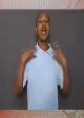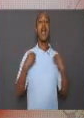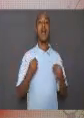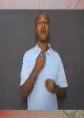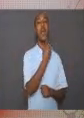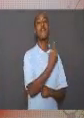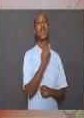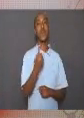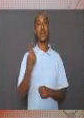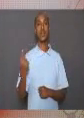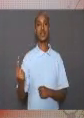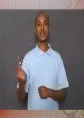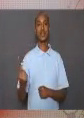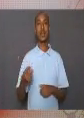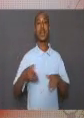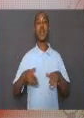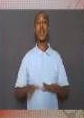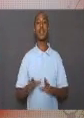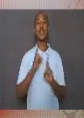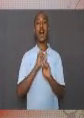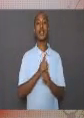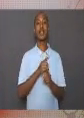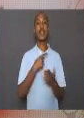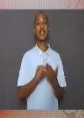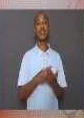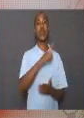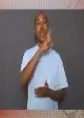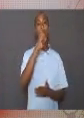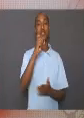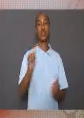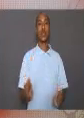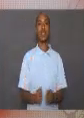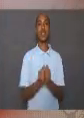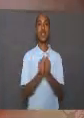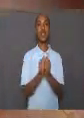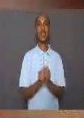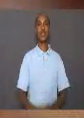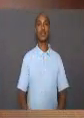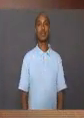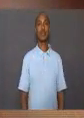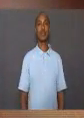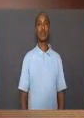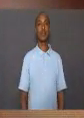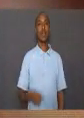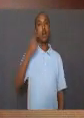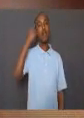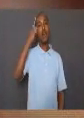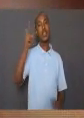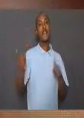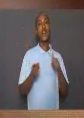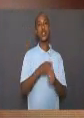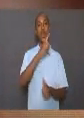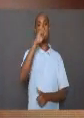Hello, everyone. Let us answer these questions together. For the first